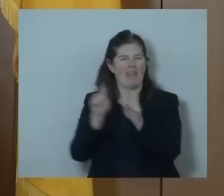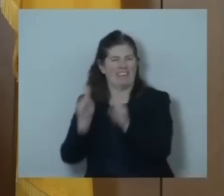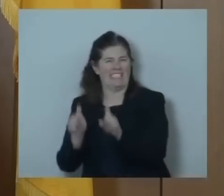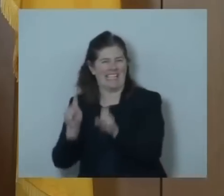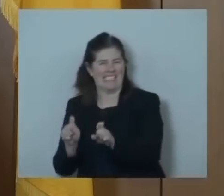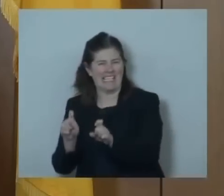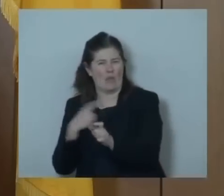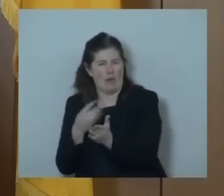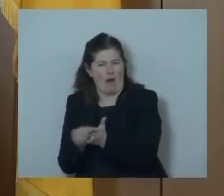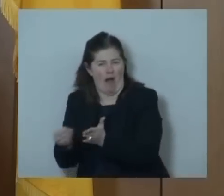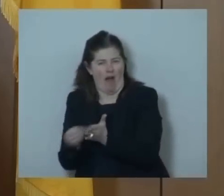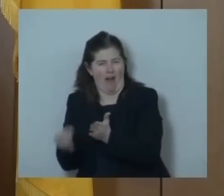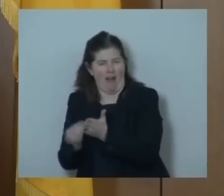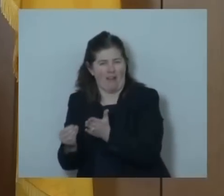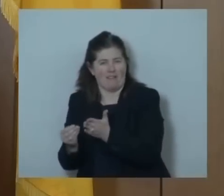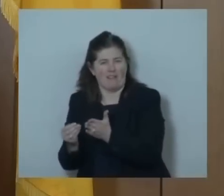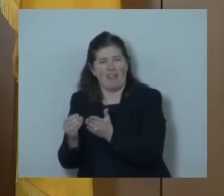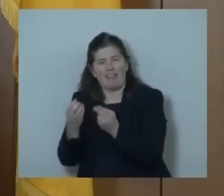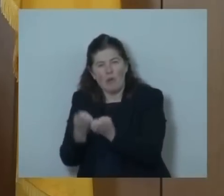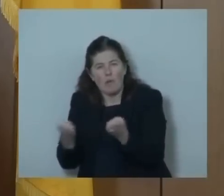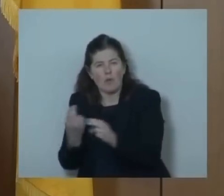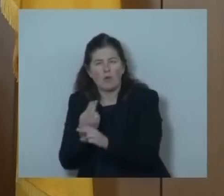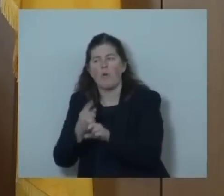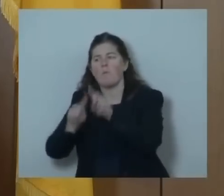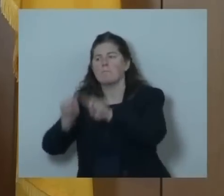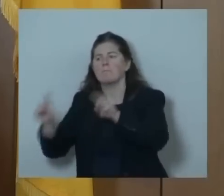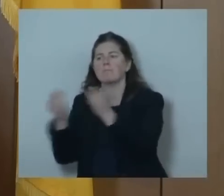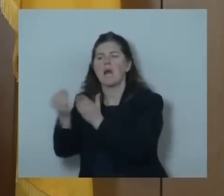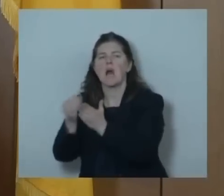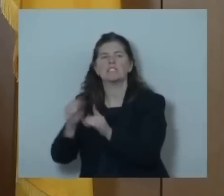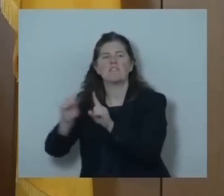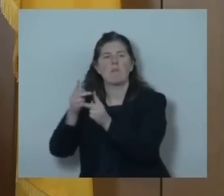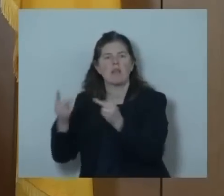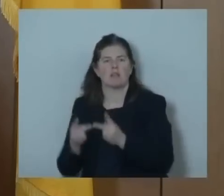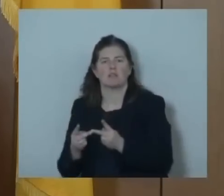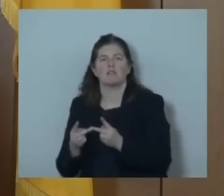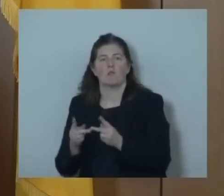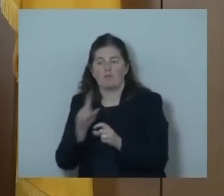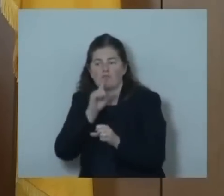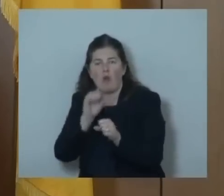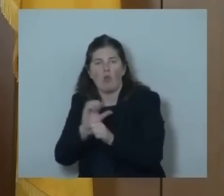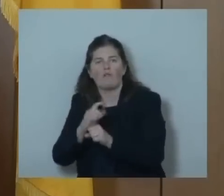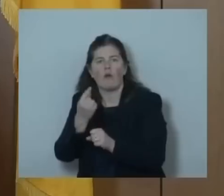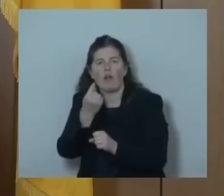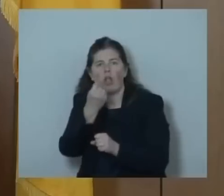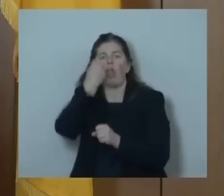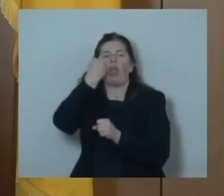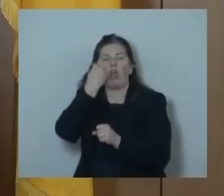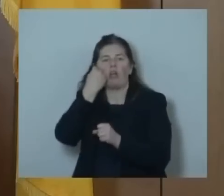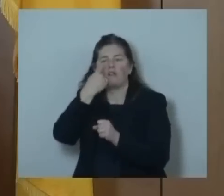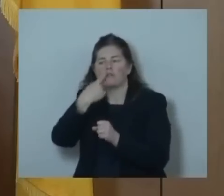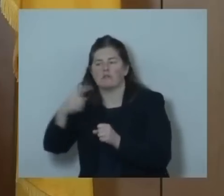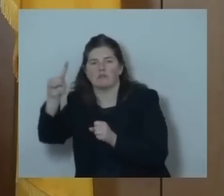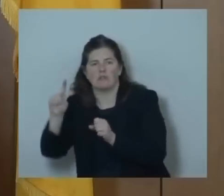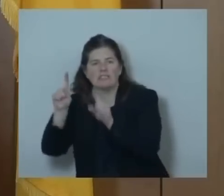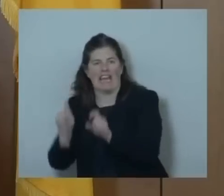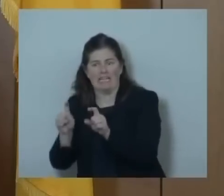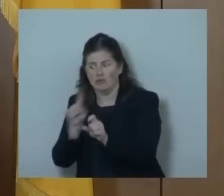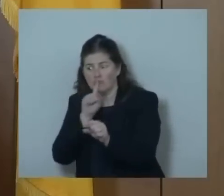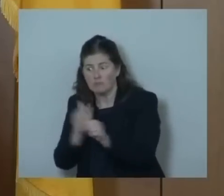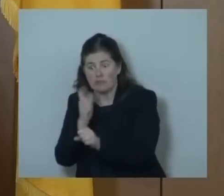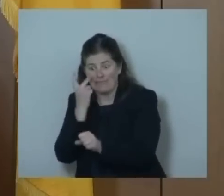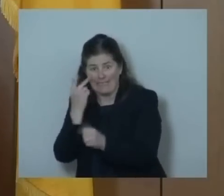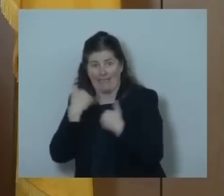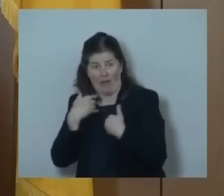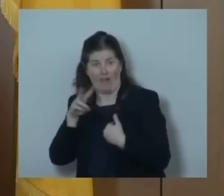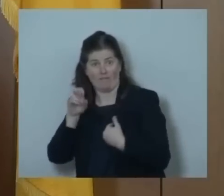we purchase and use and the instruments we use to actually look for, when we do those nasal swabs, to look for the actual virus.